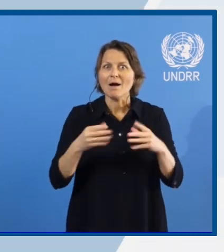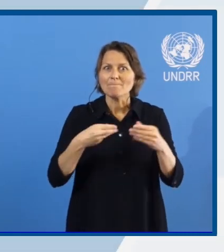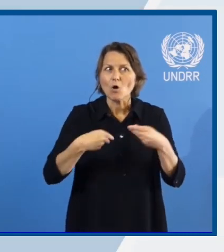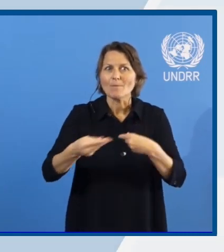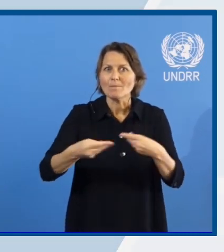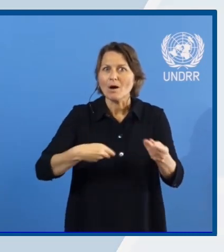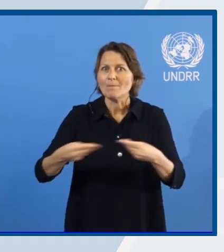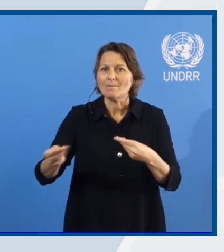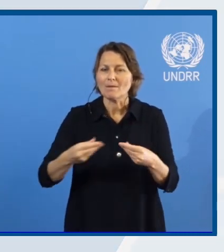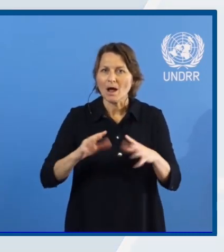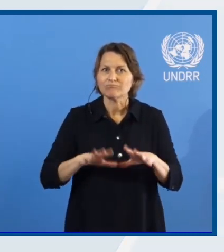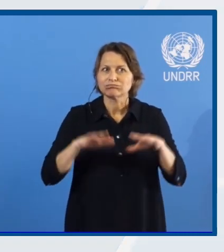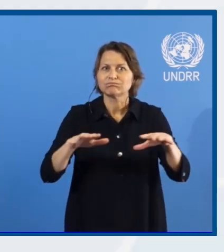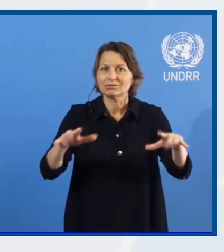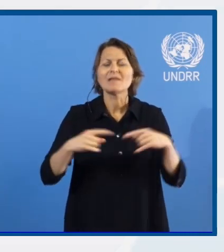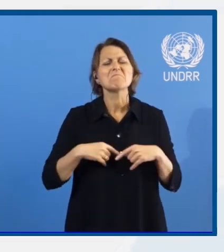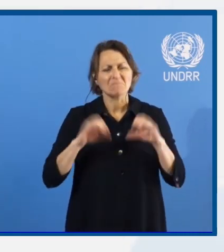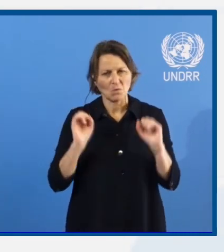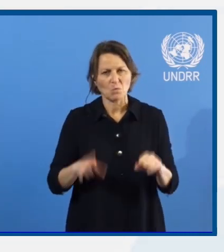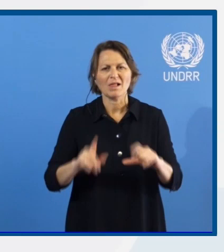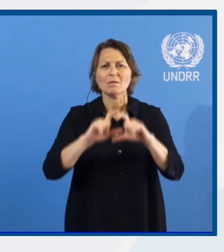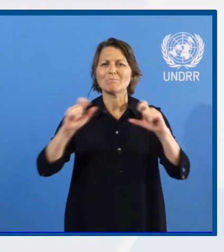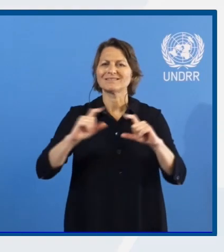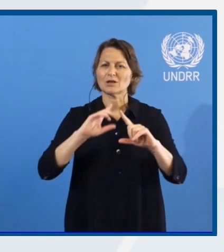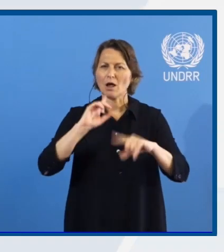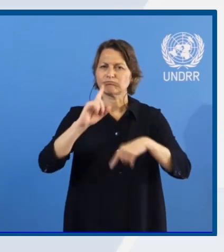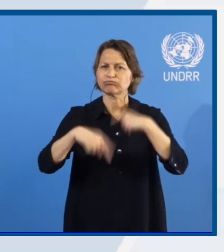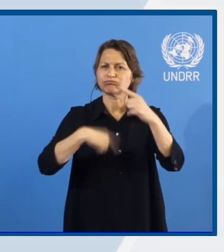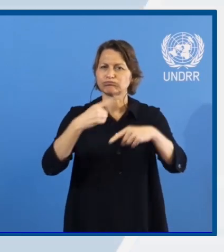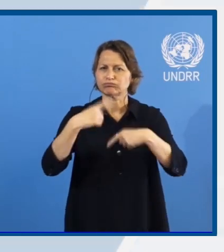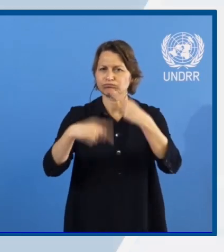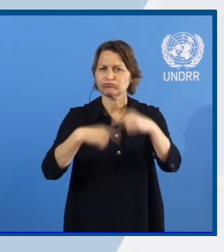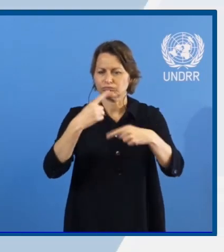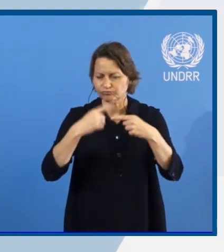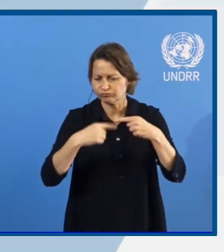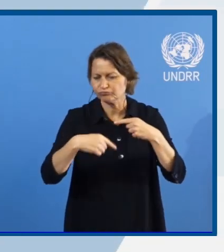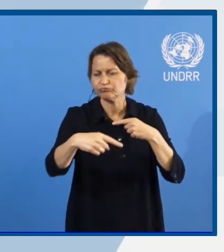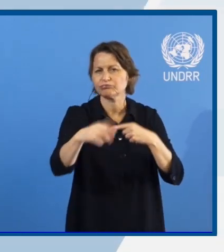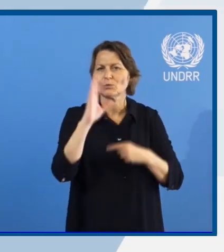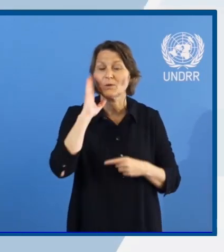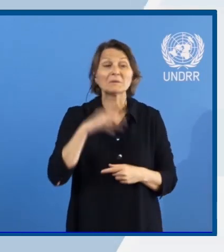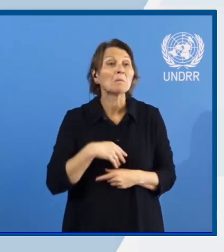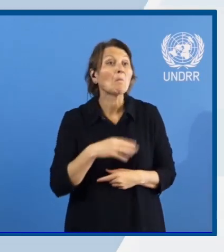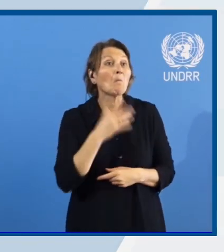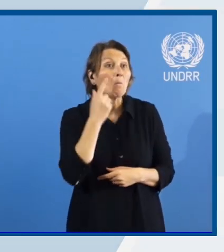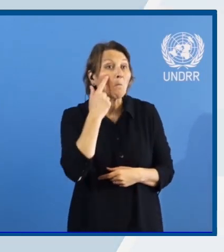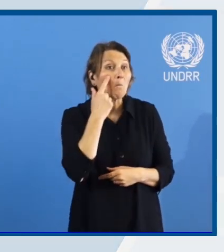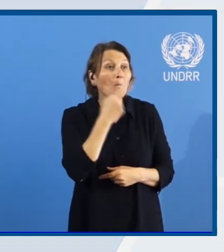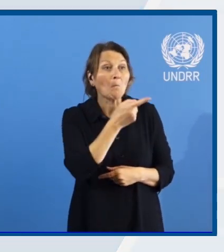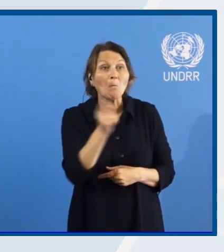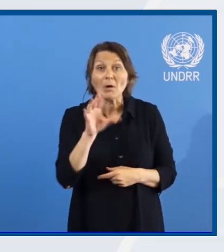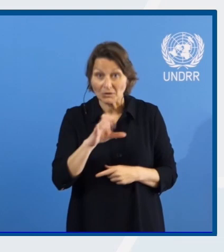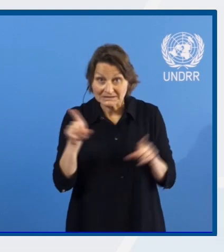have sustainable business. And I was wondering if other countries have such examples. Thank